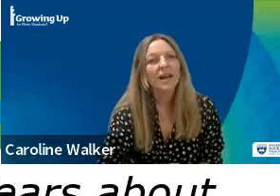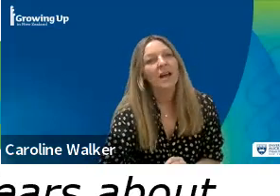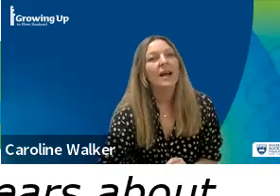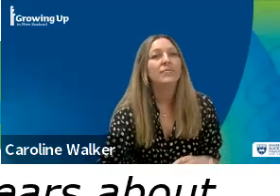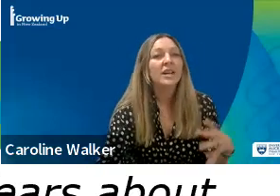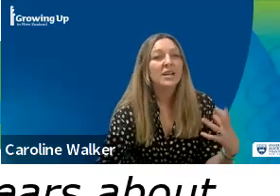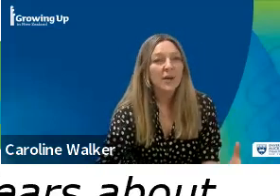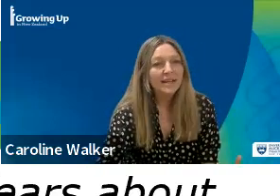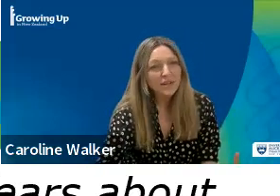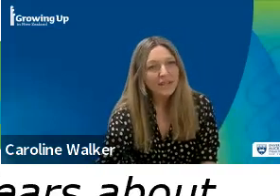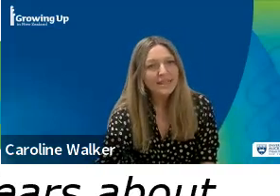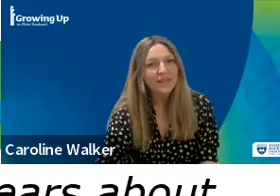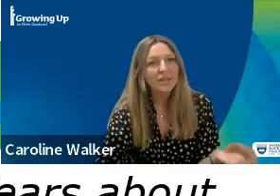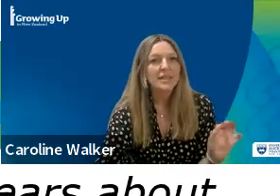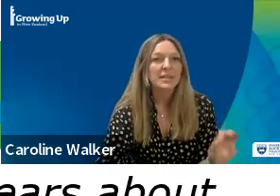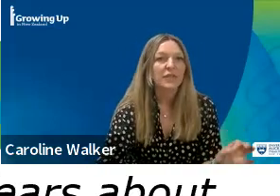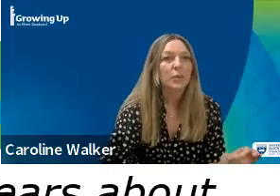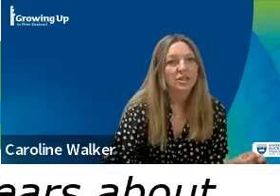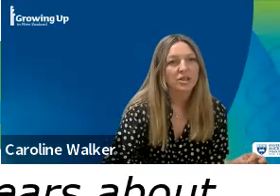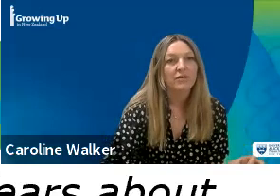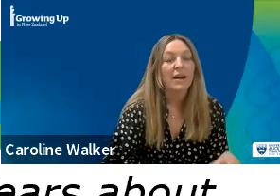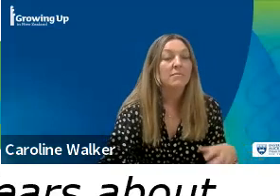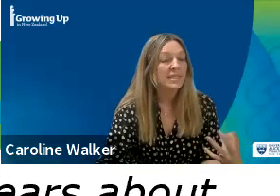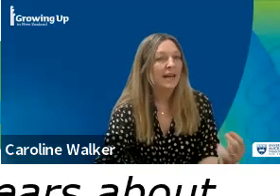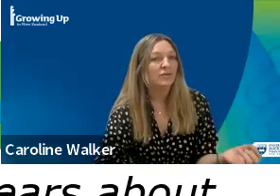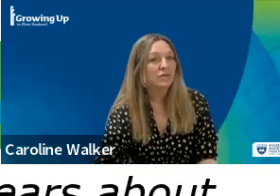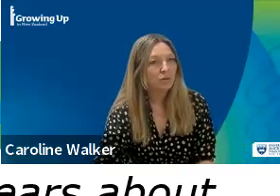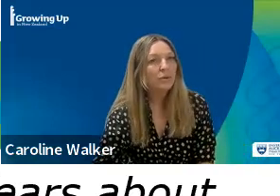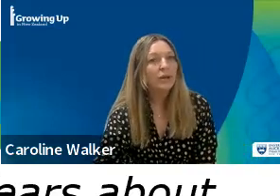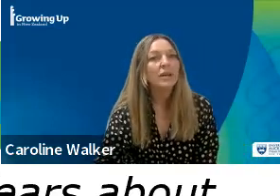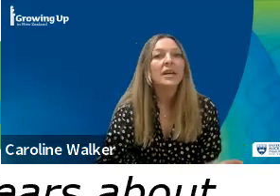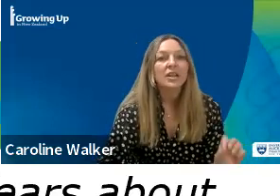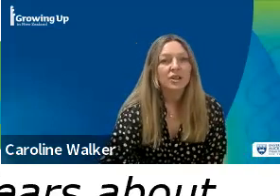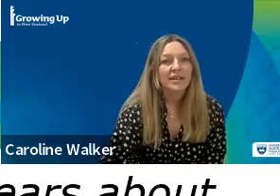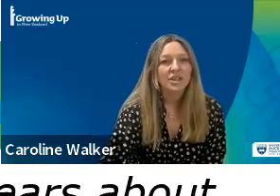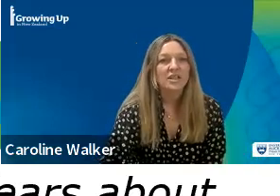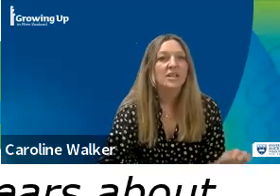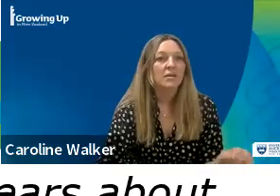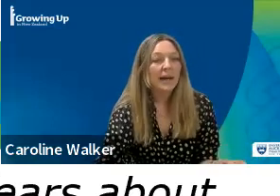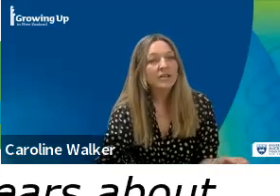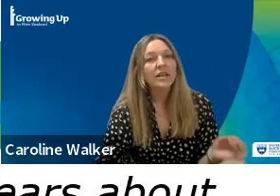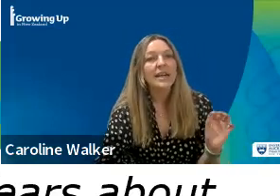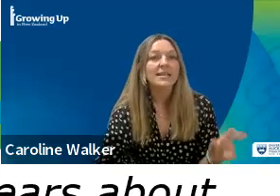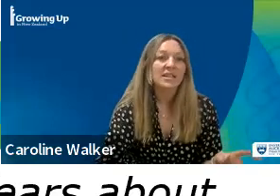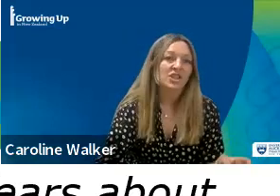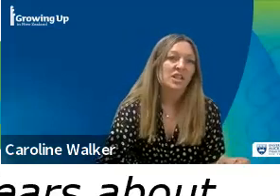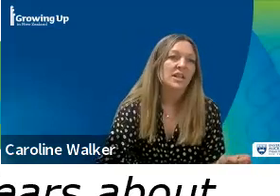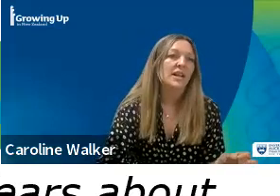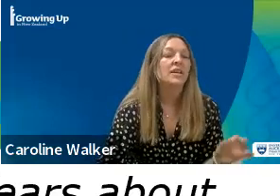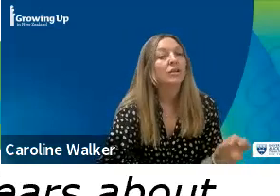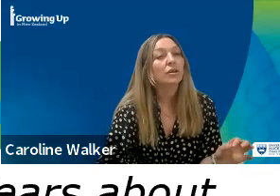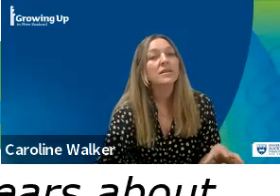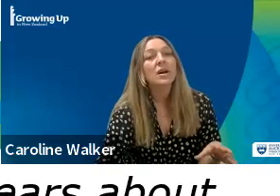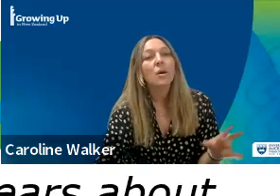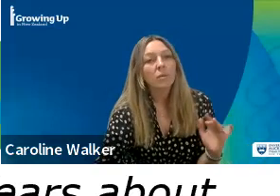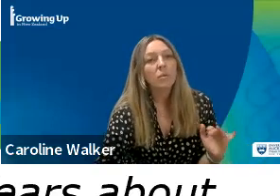question. So as you can see for this specific question around missing out on schoolwork, transgender non-binary and